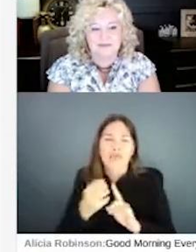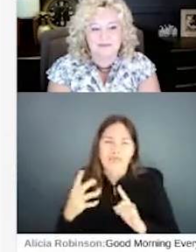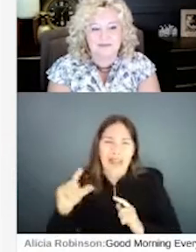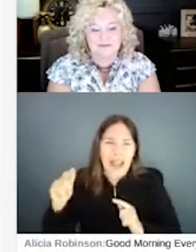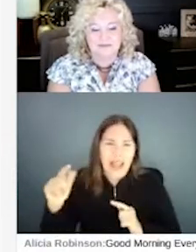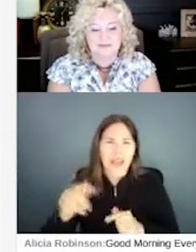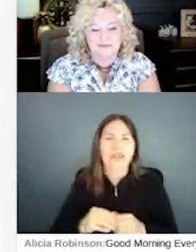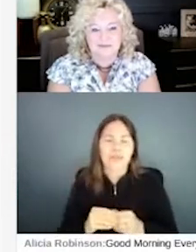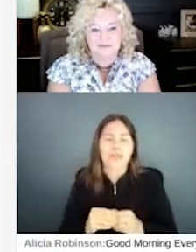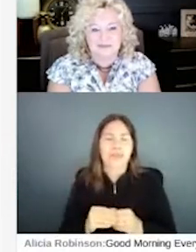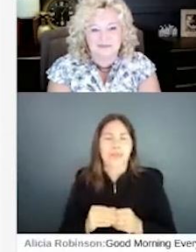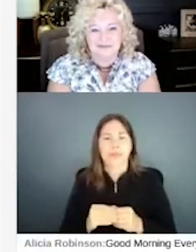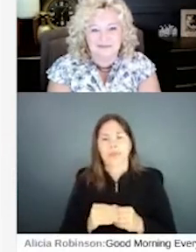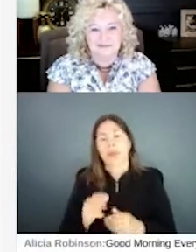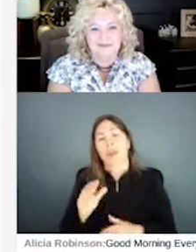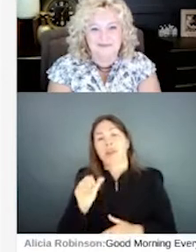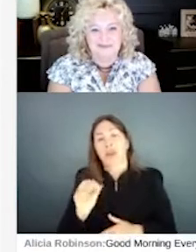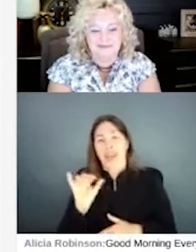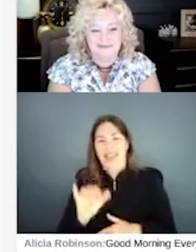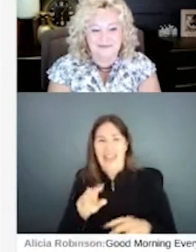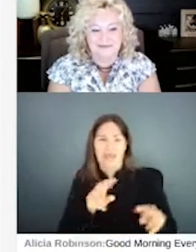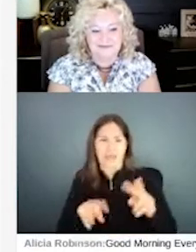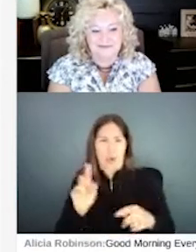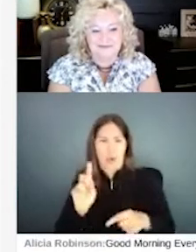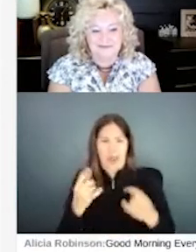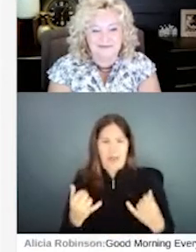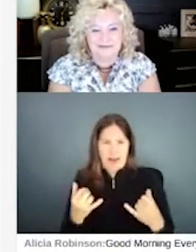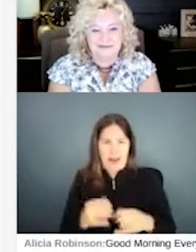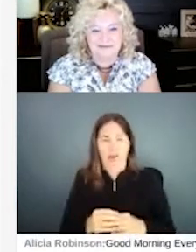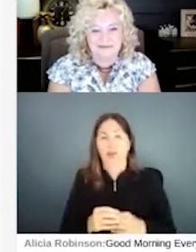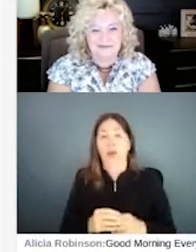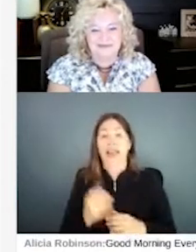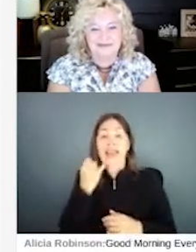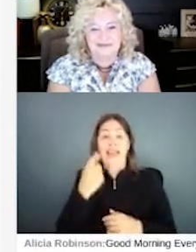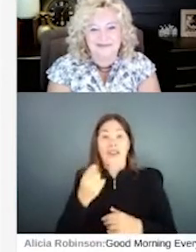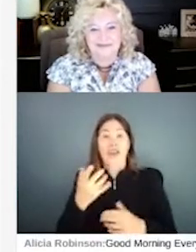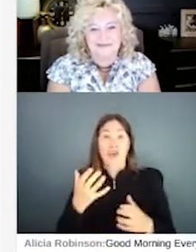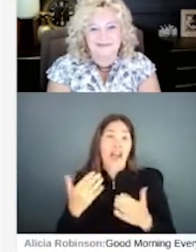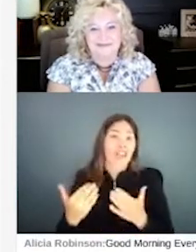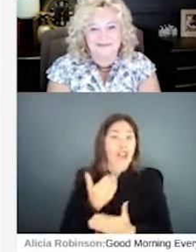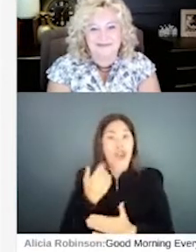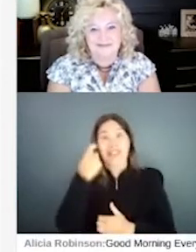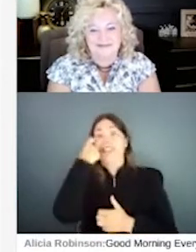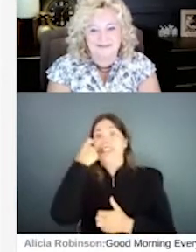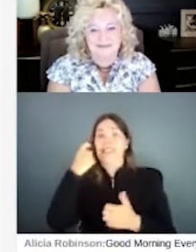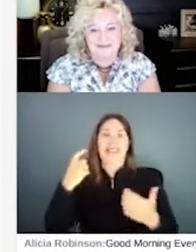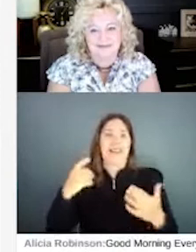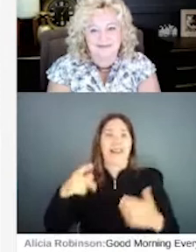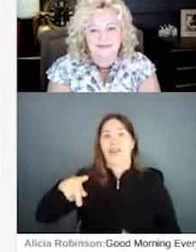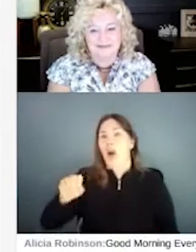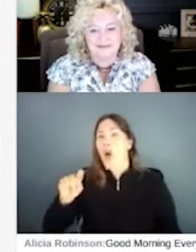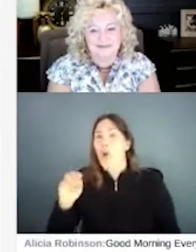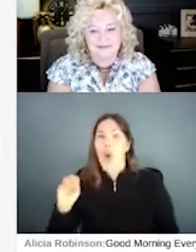those changes in just a second here. So that's kind of a view of where we're at right now. So if you want to take the newest, latest, and greatest, Photoshop